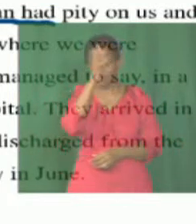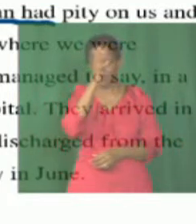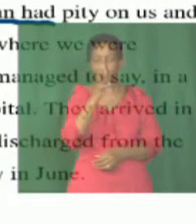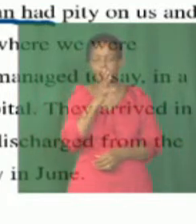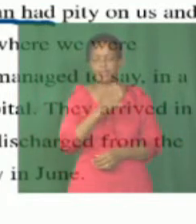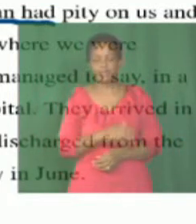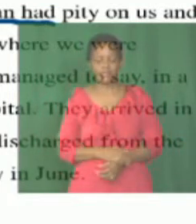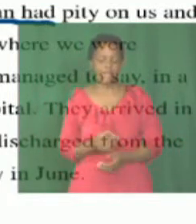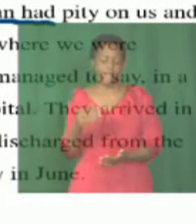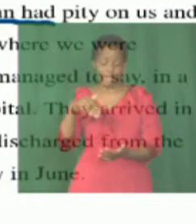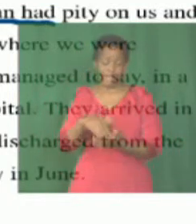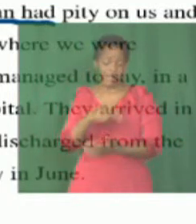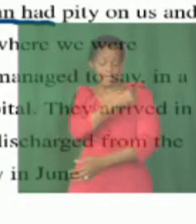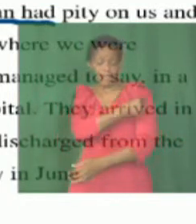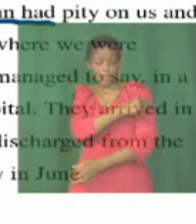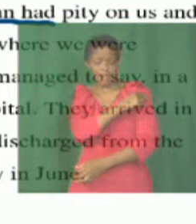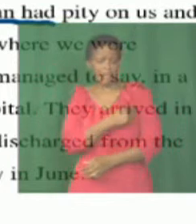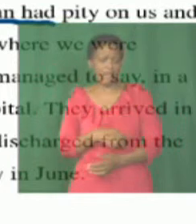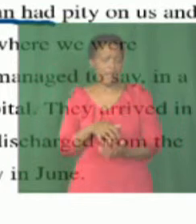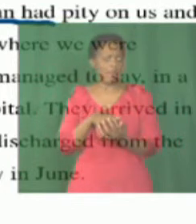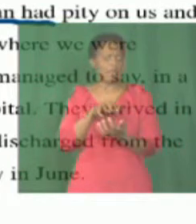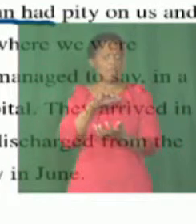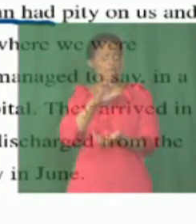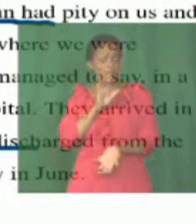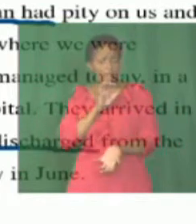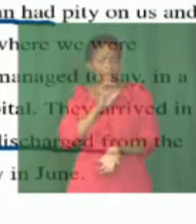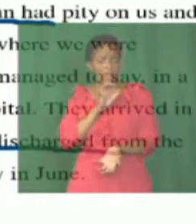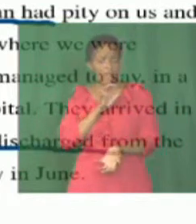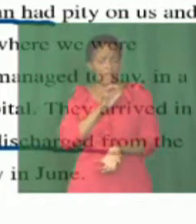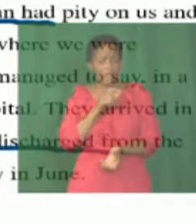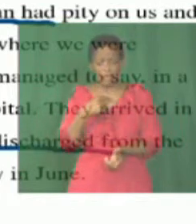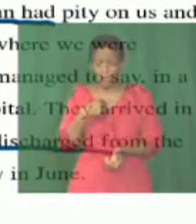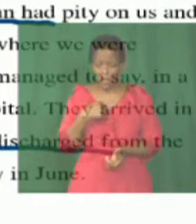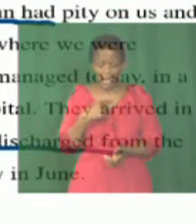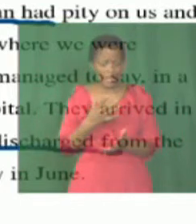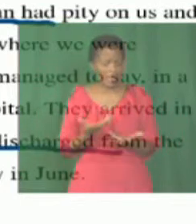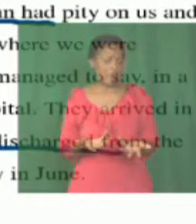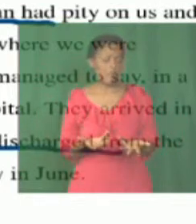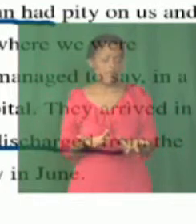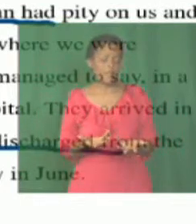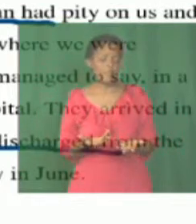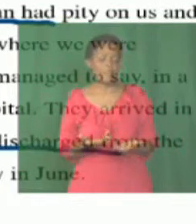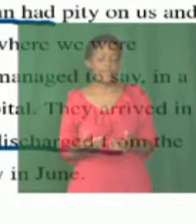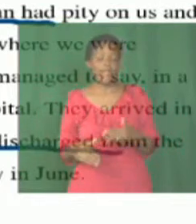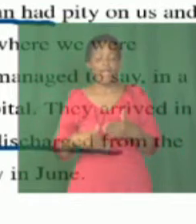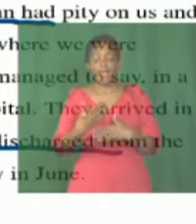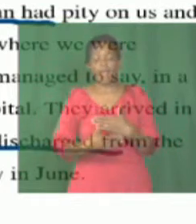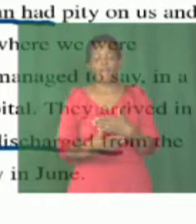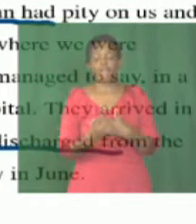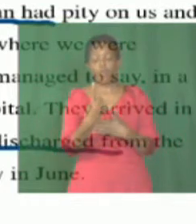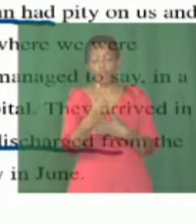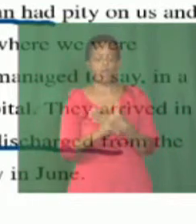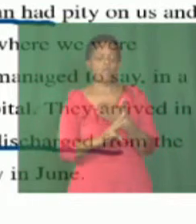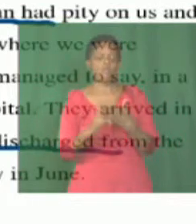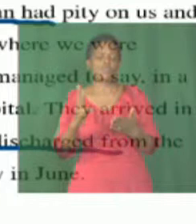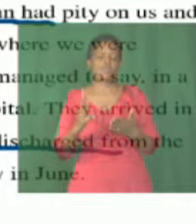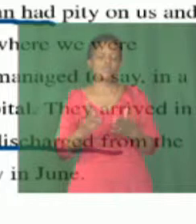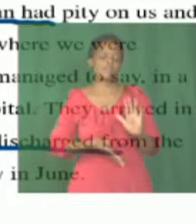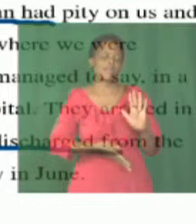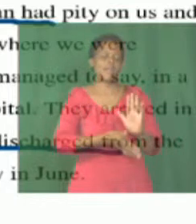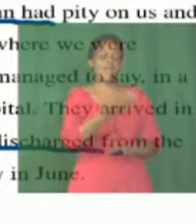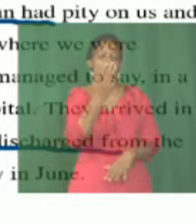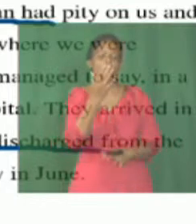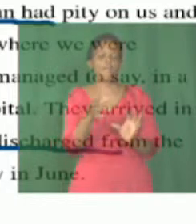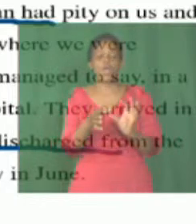in. After a week, we were discharged from the hospital feeling quite well. We have not